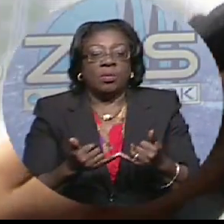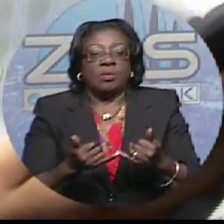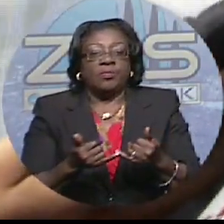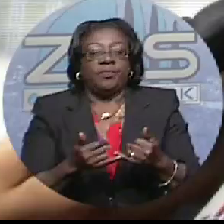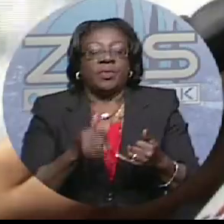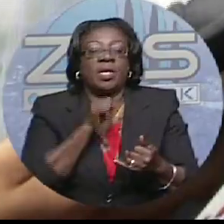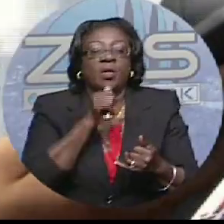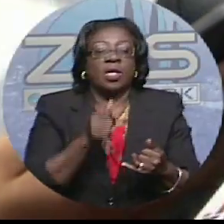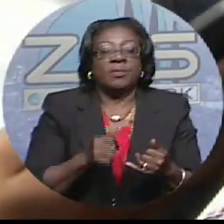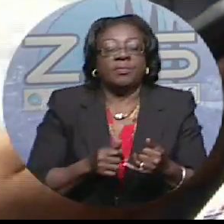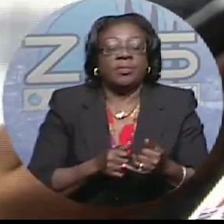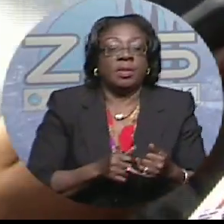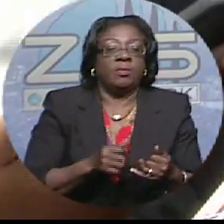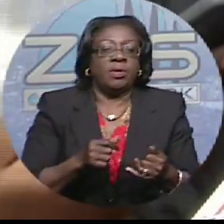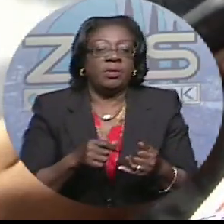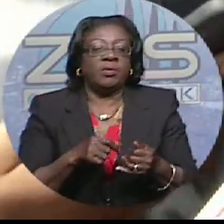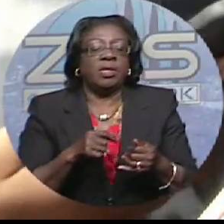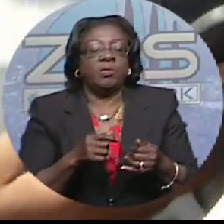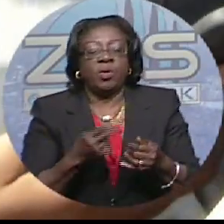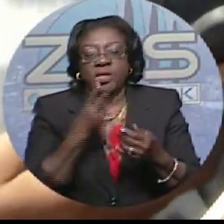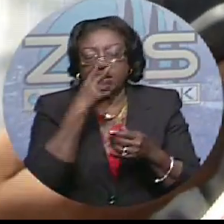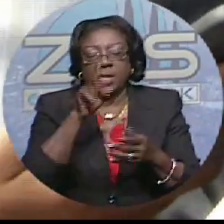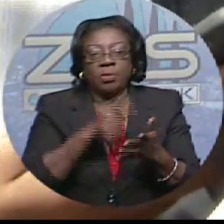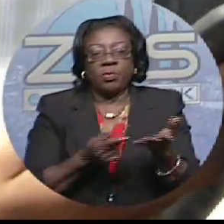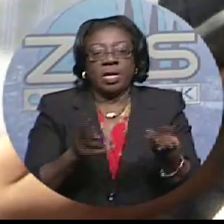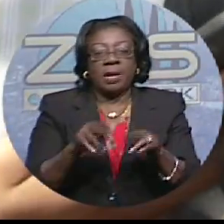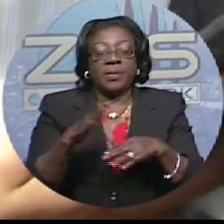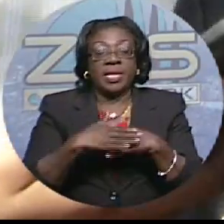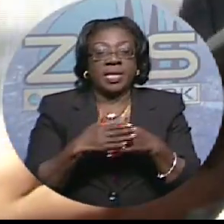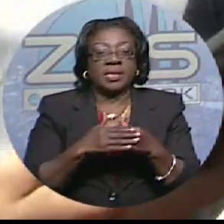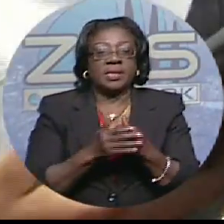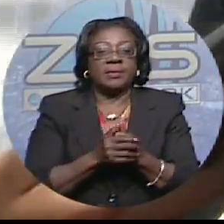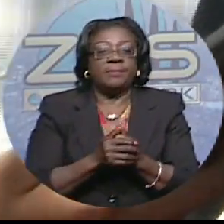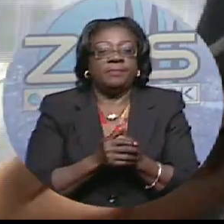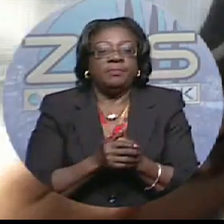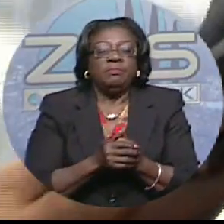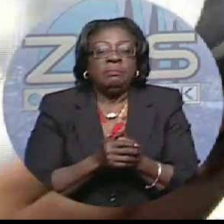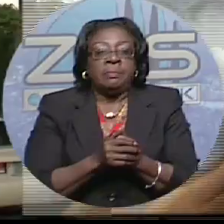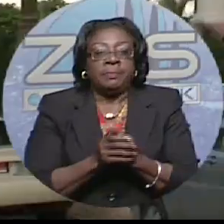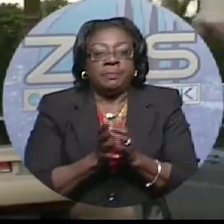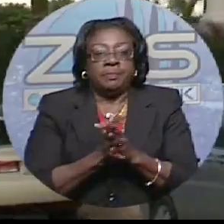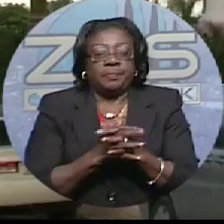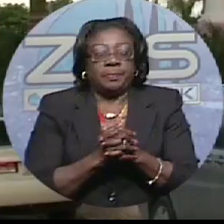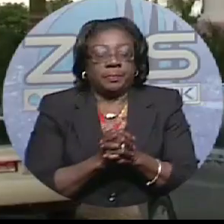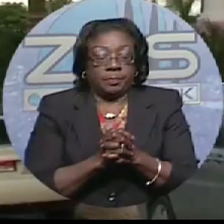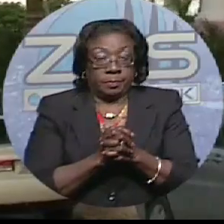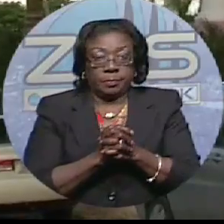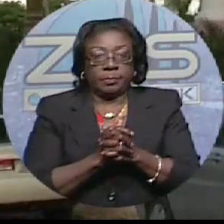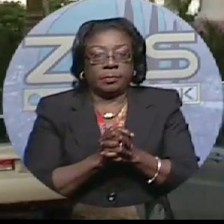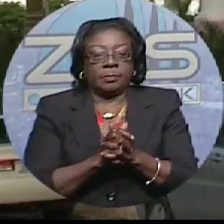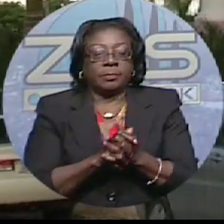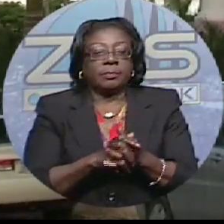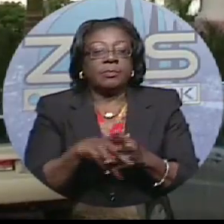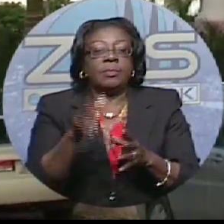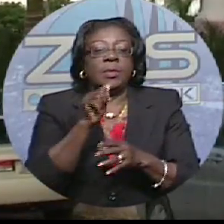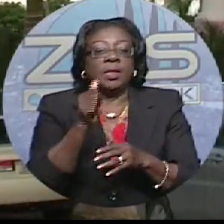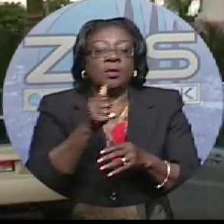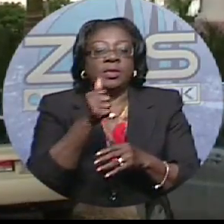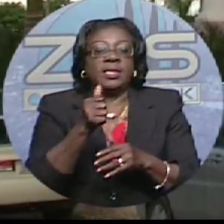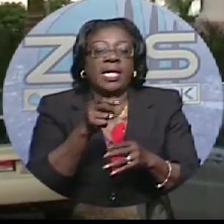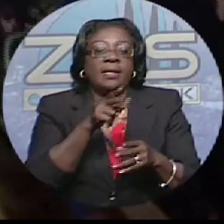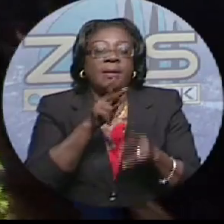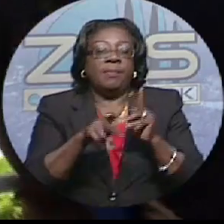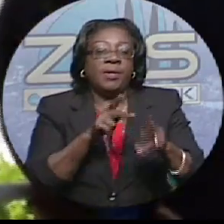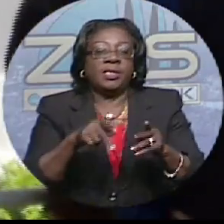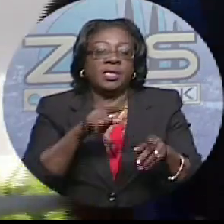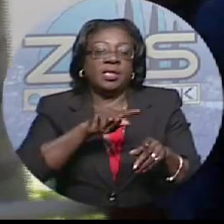them not being ready. I'm very curious to see what they're going to produce. Fern Carey, ZNS Network News. Well, 10 people accused of causing